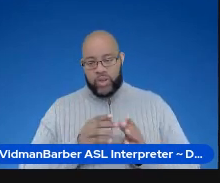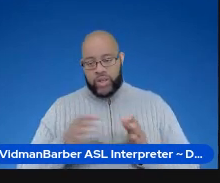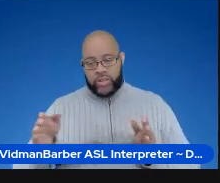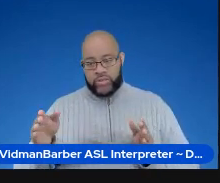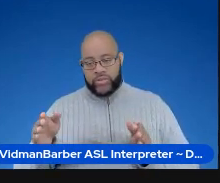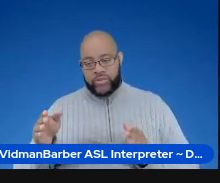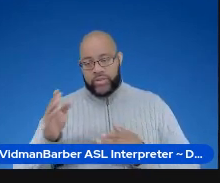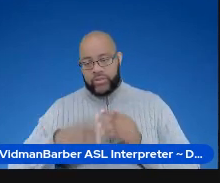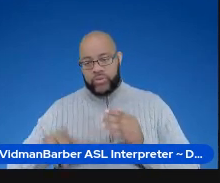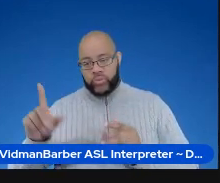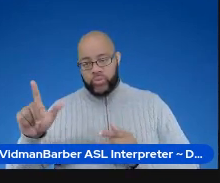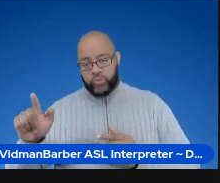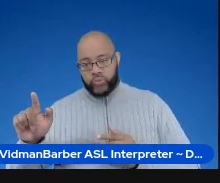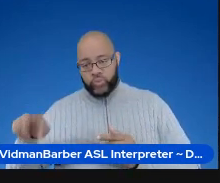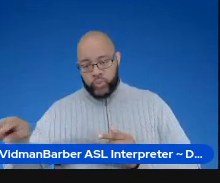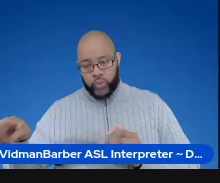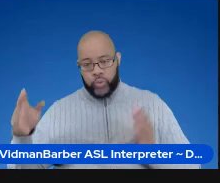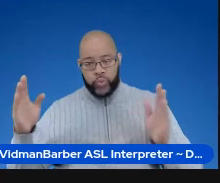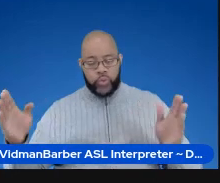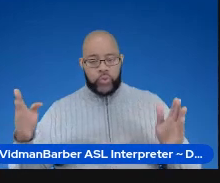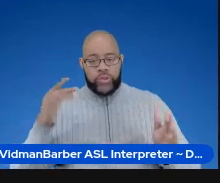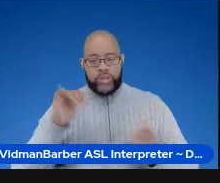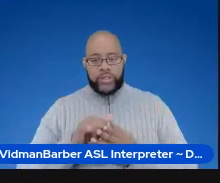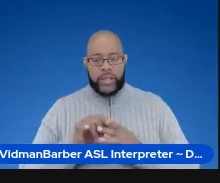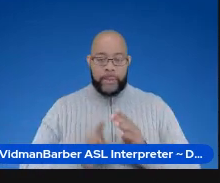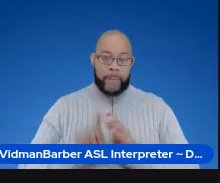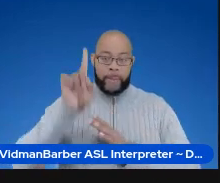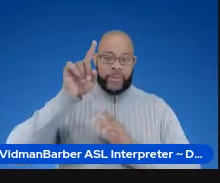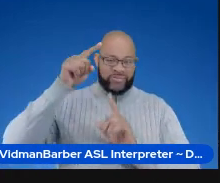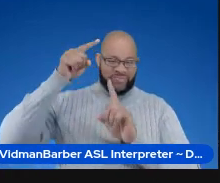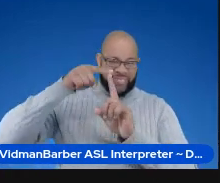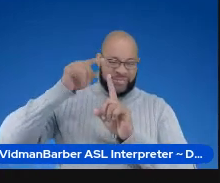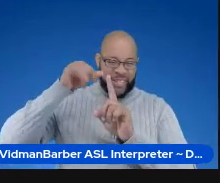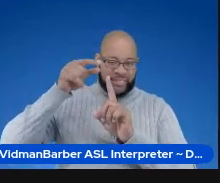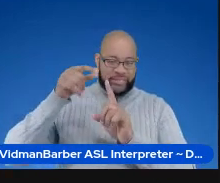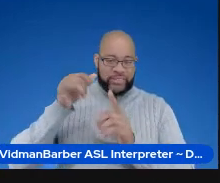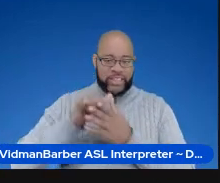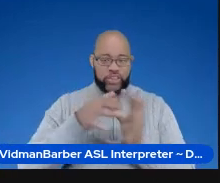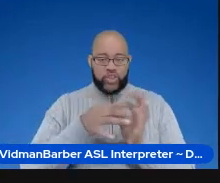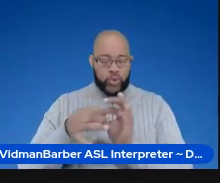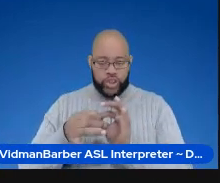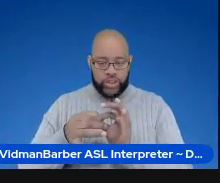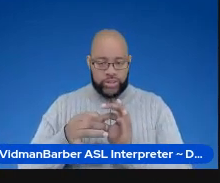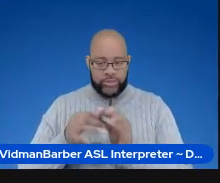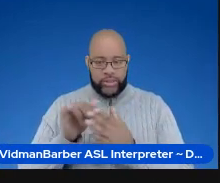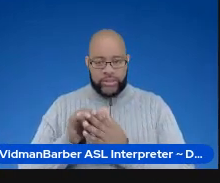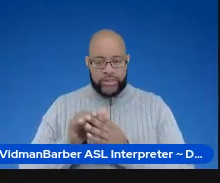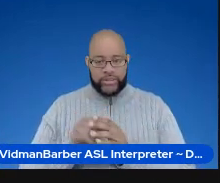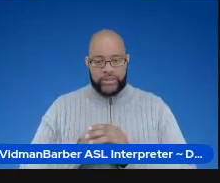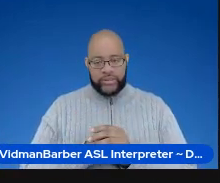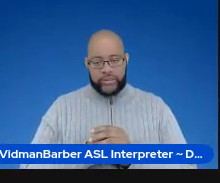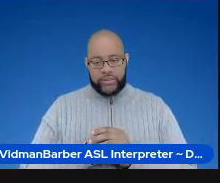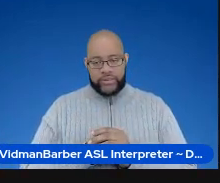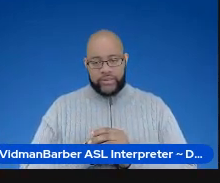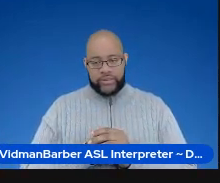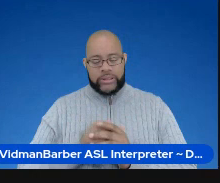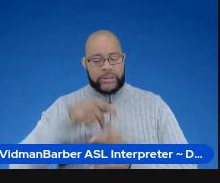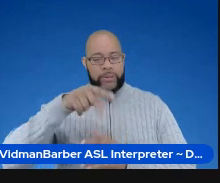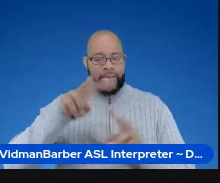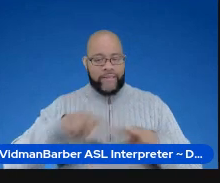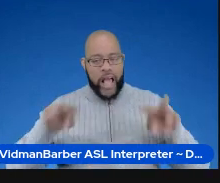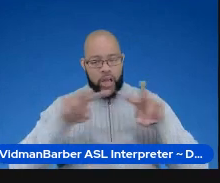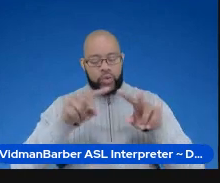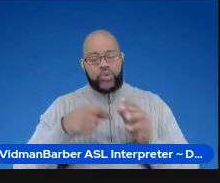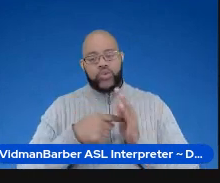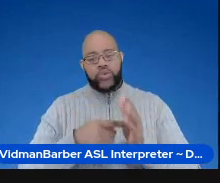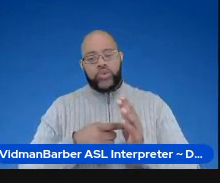chromosome 22. And you can see this peak is just an association peak. So this is a minus log 10 p-value, showing that there's